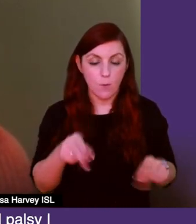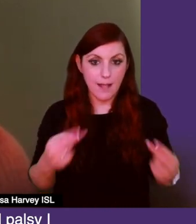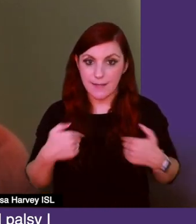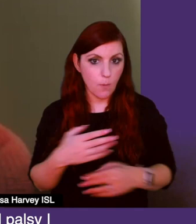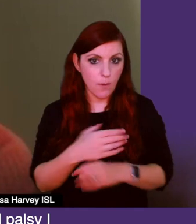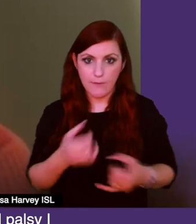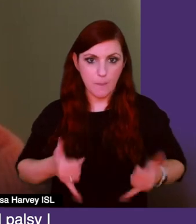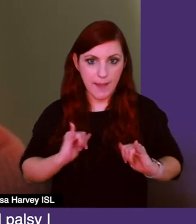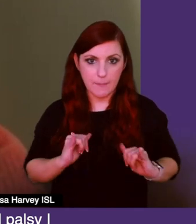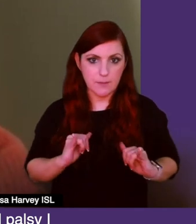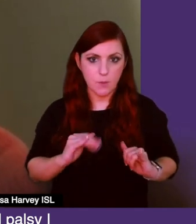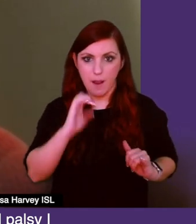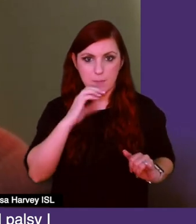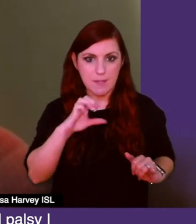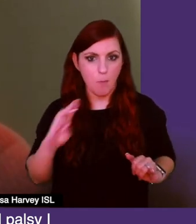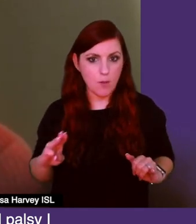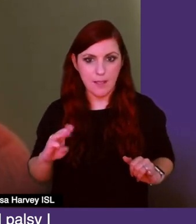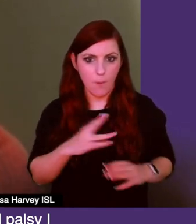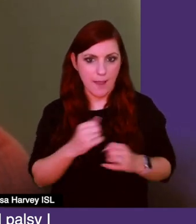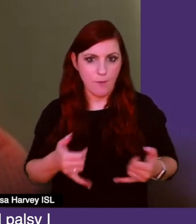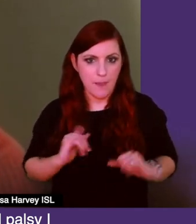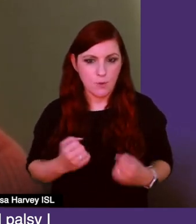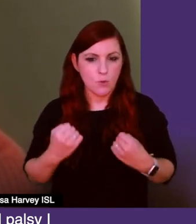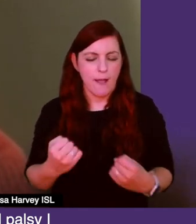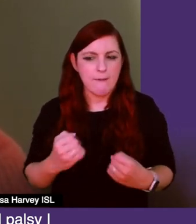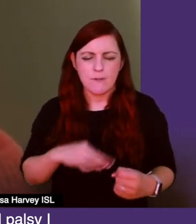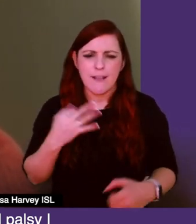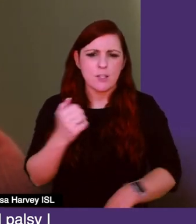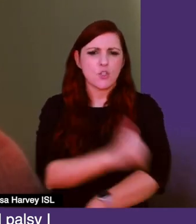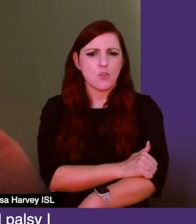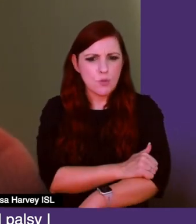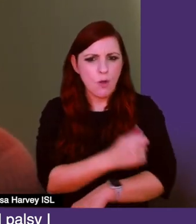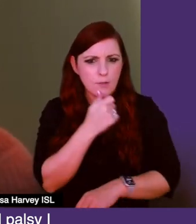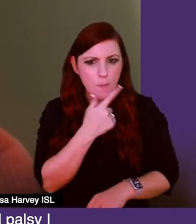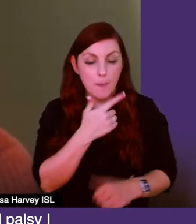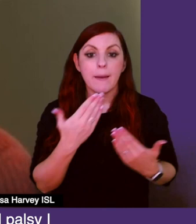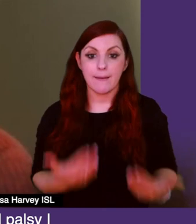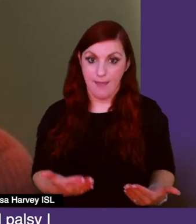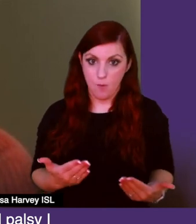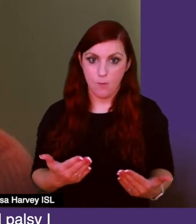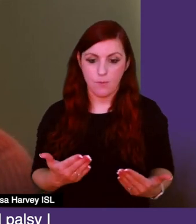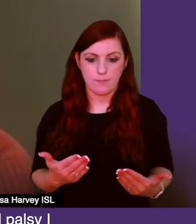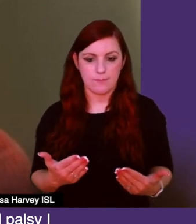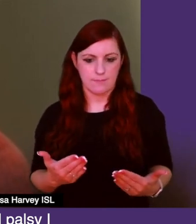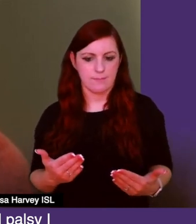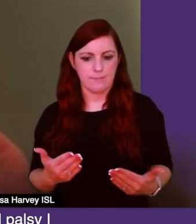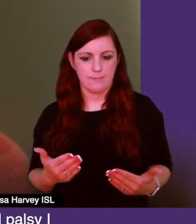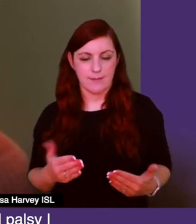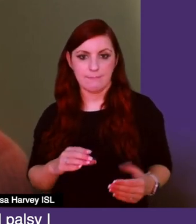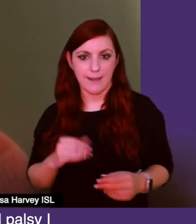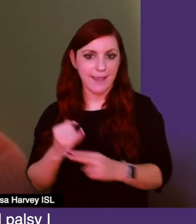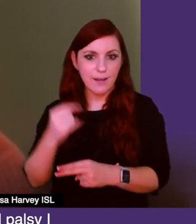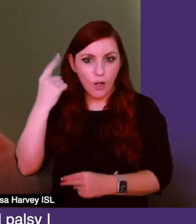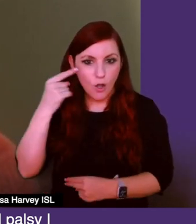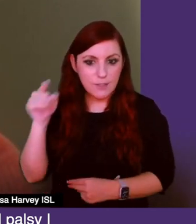never be able to due to the cerebral palsy, I suppose I felt stuck. And now that I am over